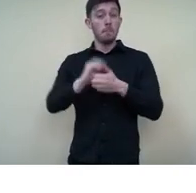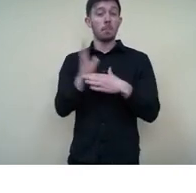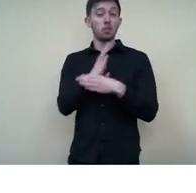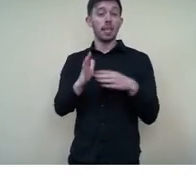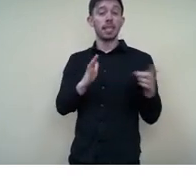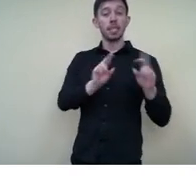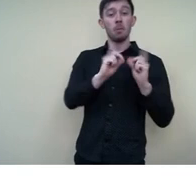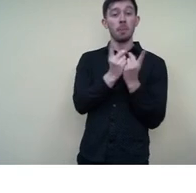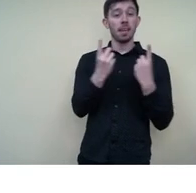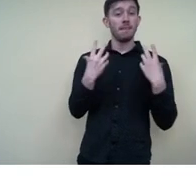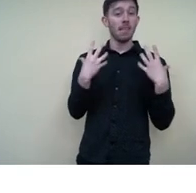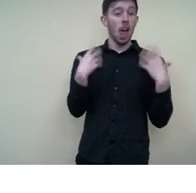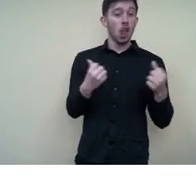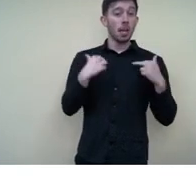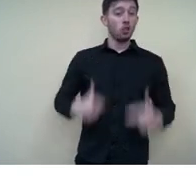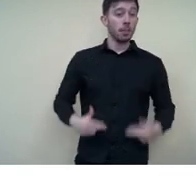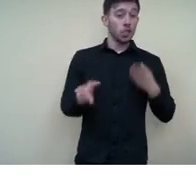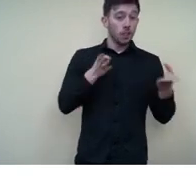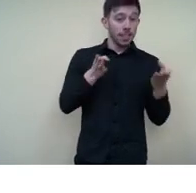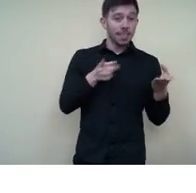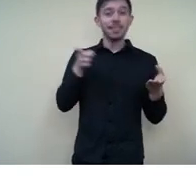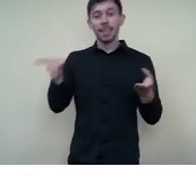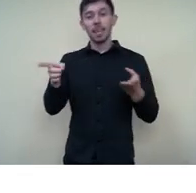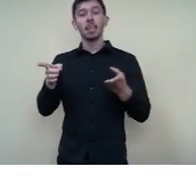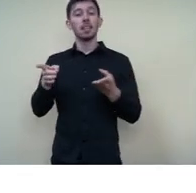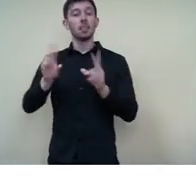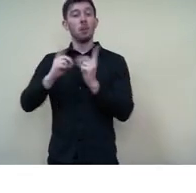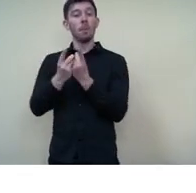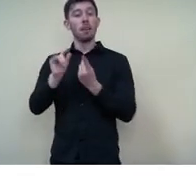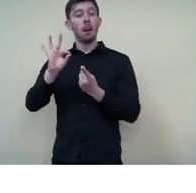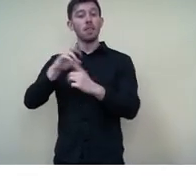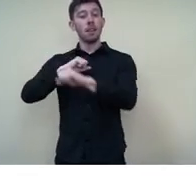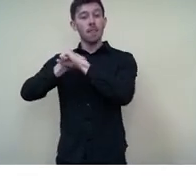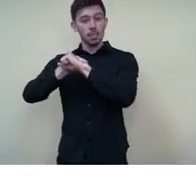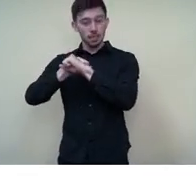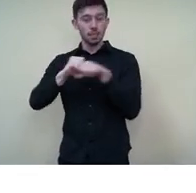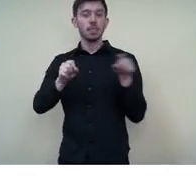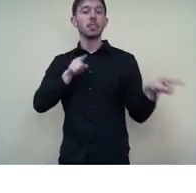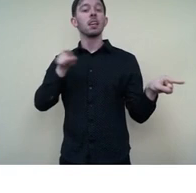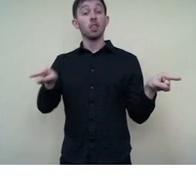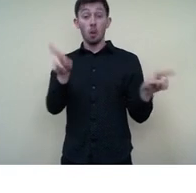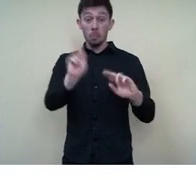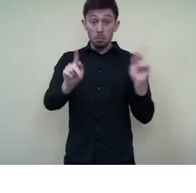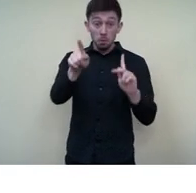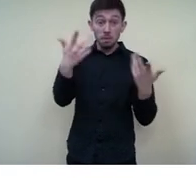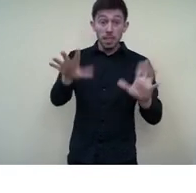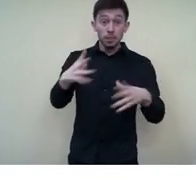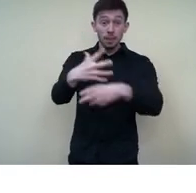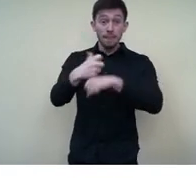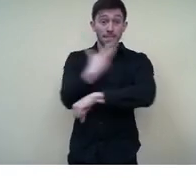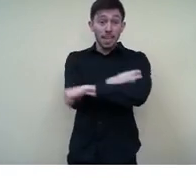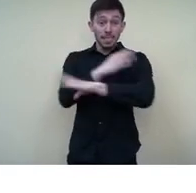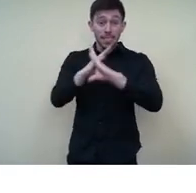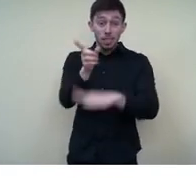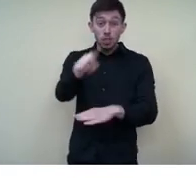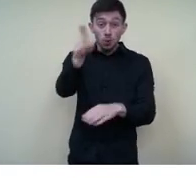the Department of Health and Human Services and the Department of Defense. And so for those of you who got vaccinated, do you guys remember a lot